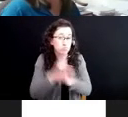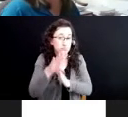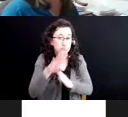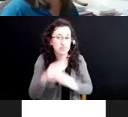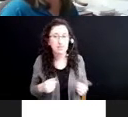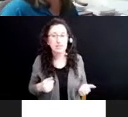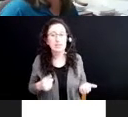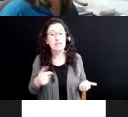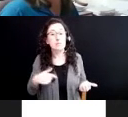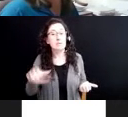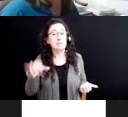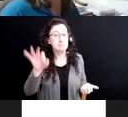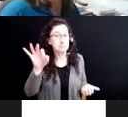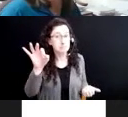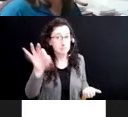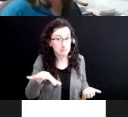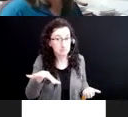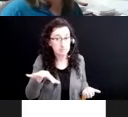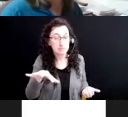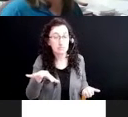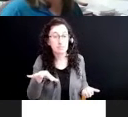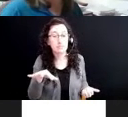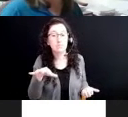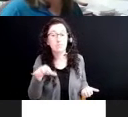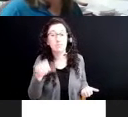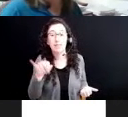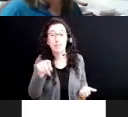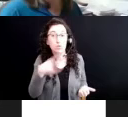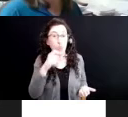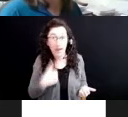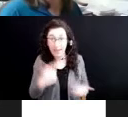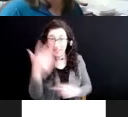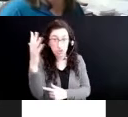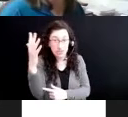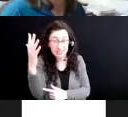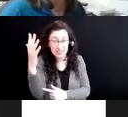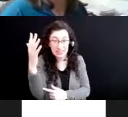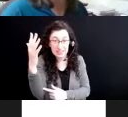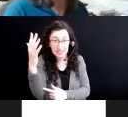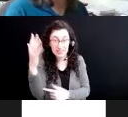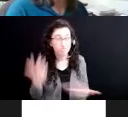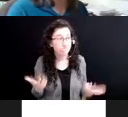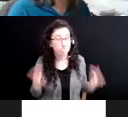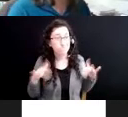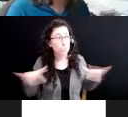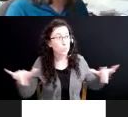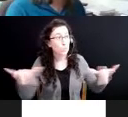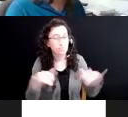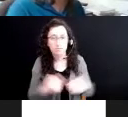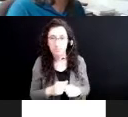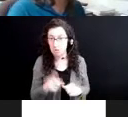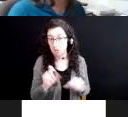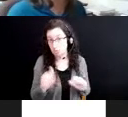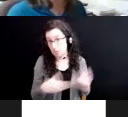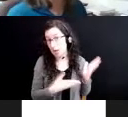here as, if you don't have a tree to work with, you can actually bring one in and create your own snag. And